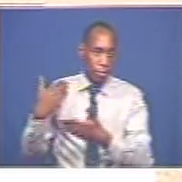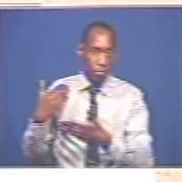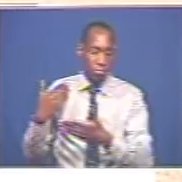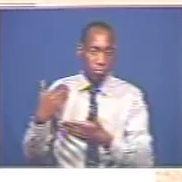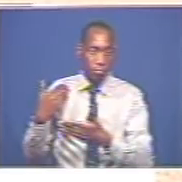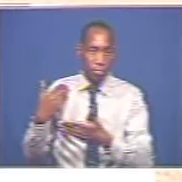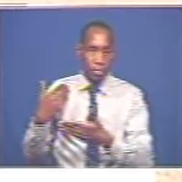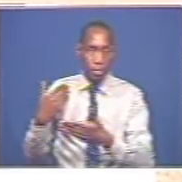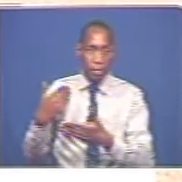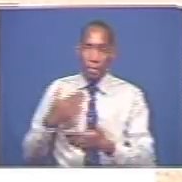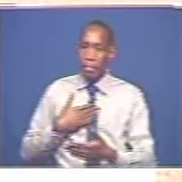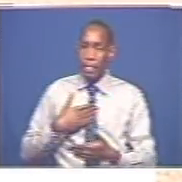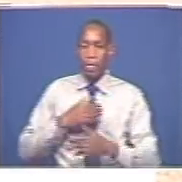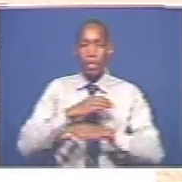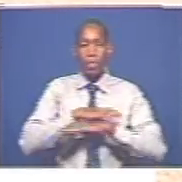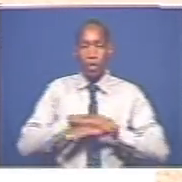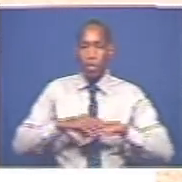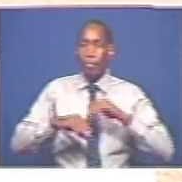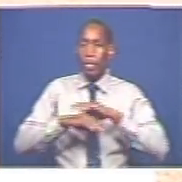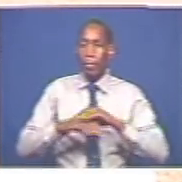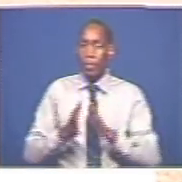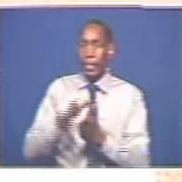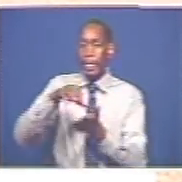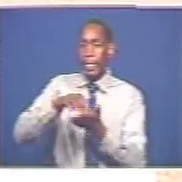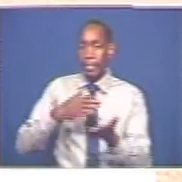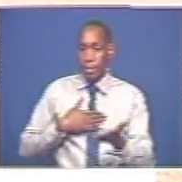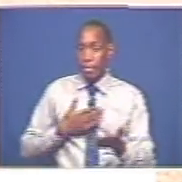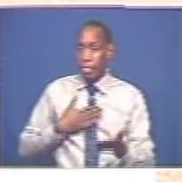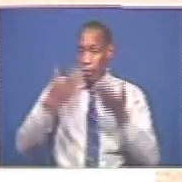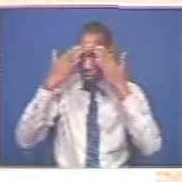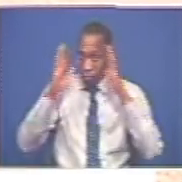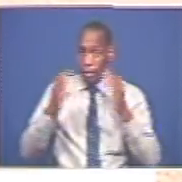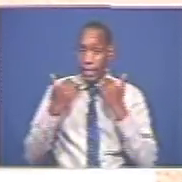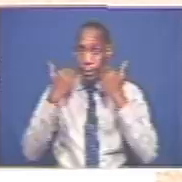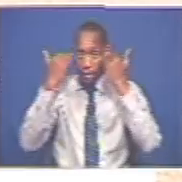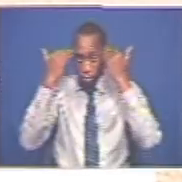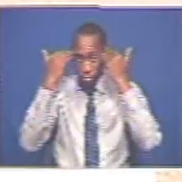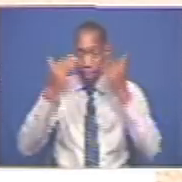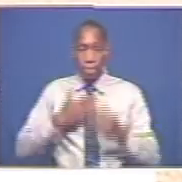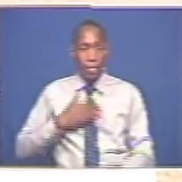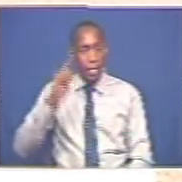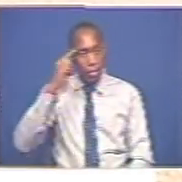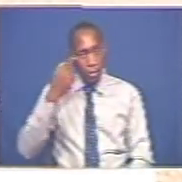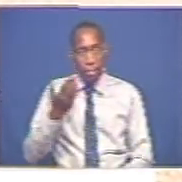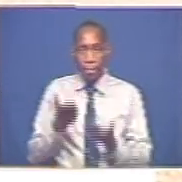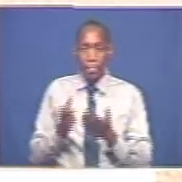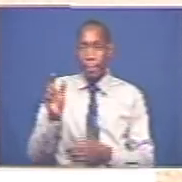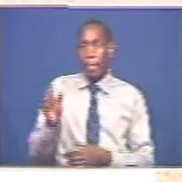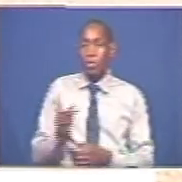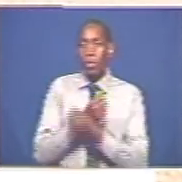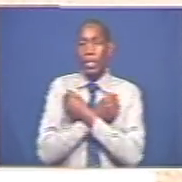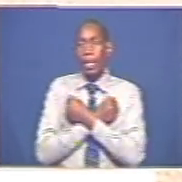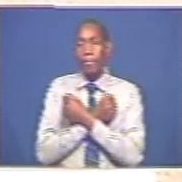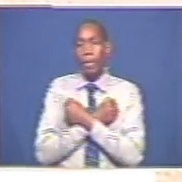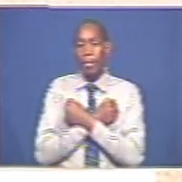interestingly, I was quite comfortable with my case. And I actually didn't know that it was depression. I just thought I'm a guy who likes solitude, and I